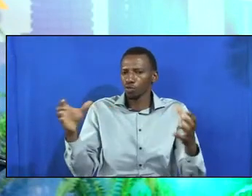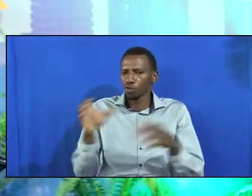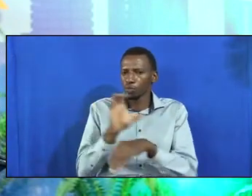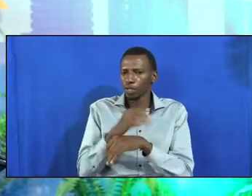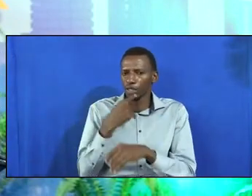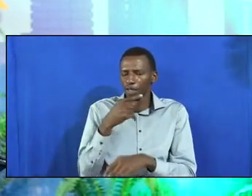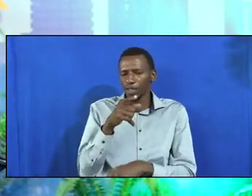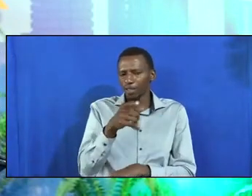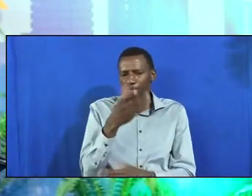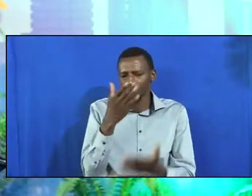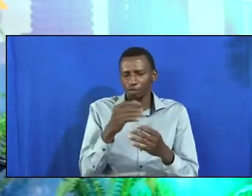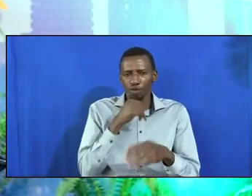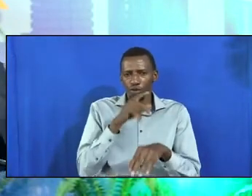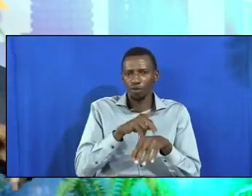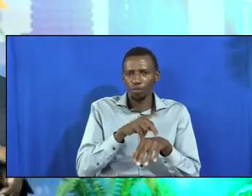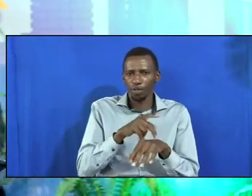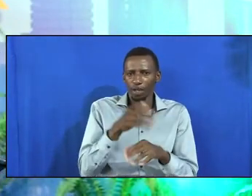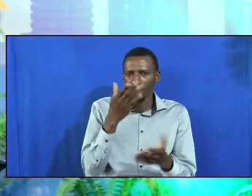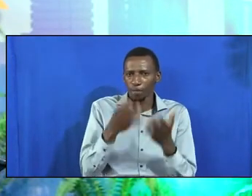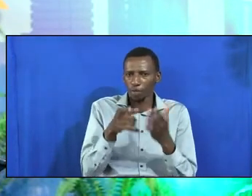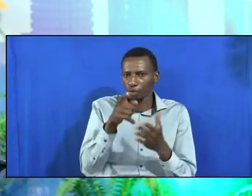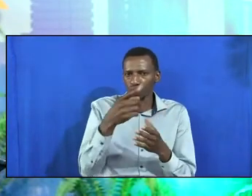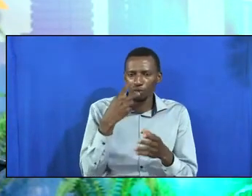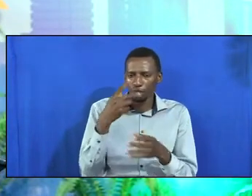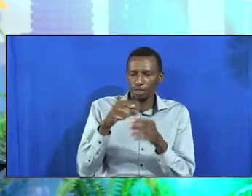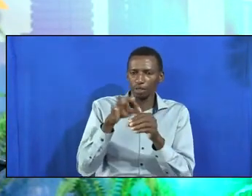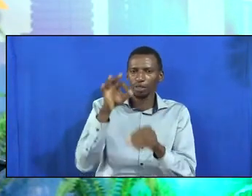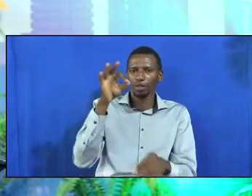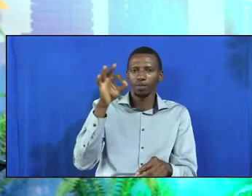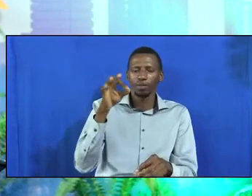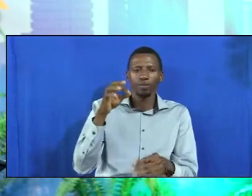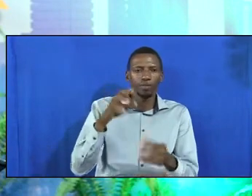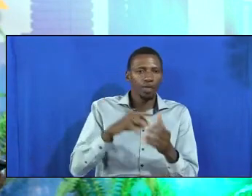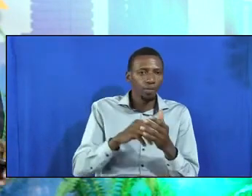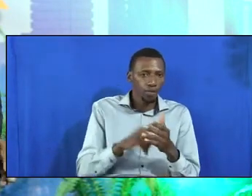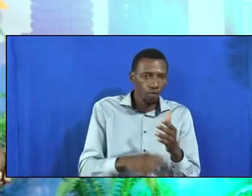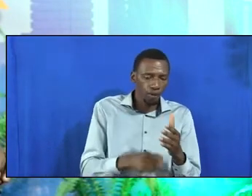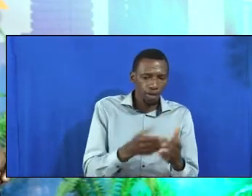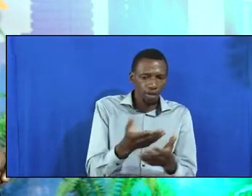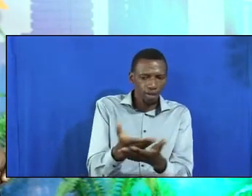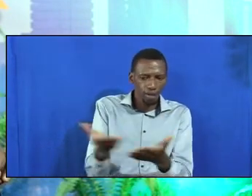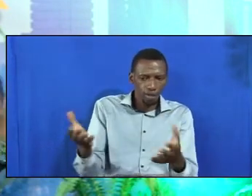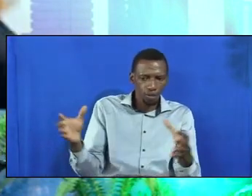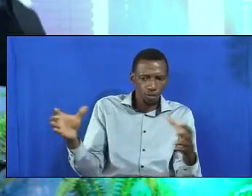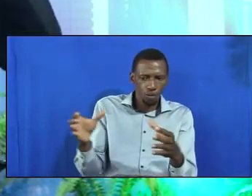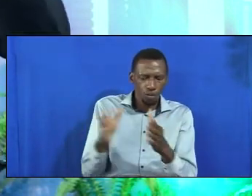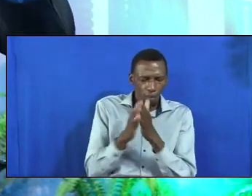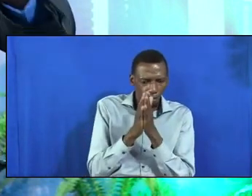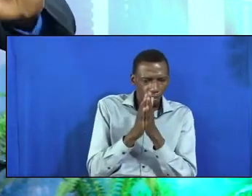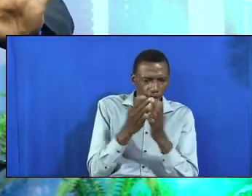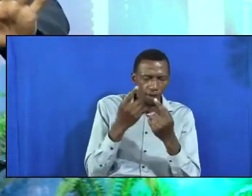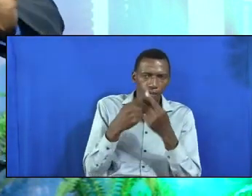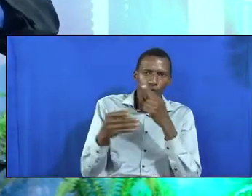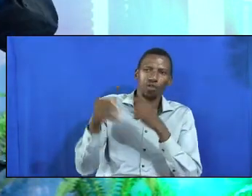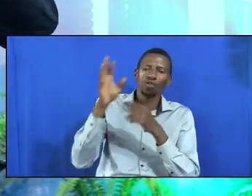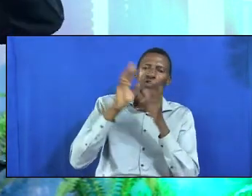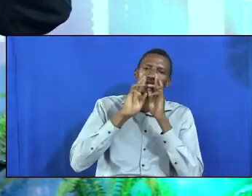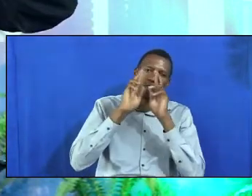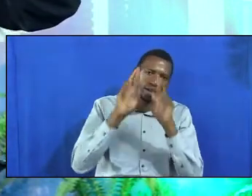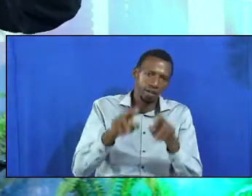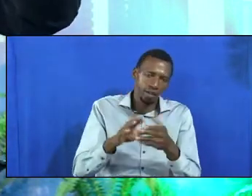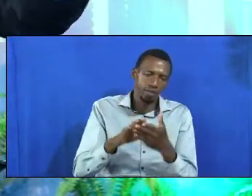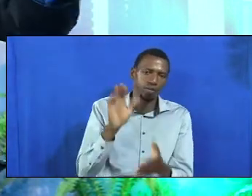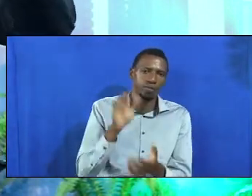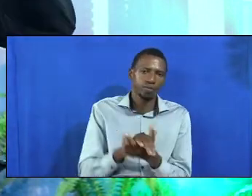Peter. In other words, they were praying, but God did more than they were praying for. Perhaps they were praying that God